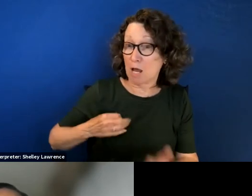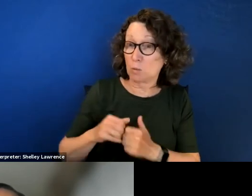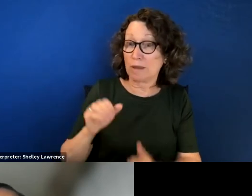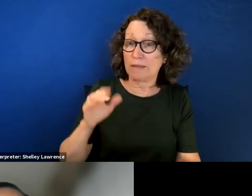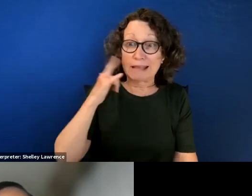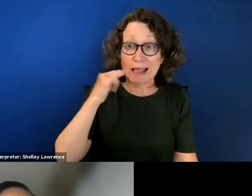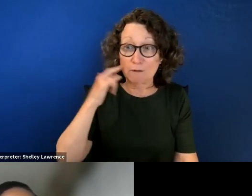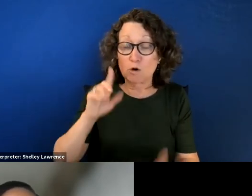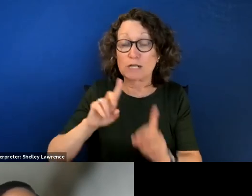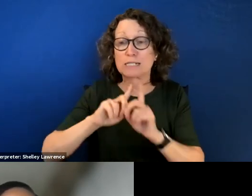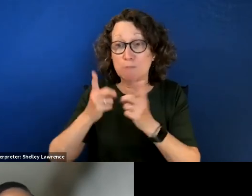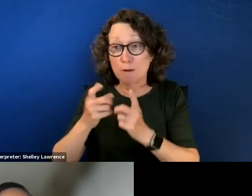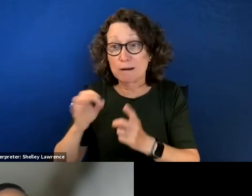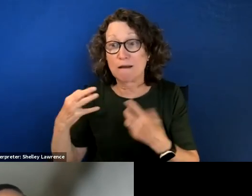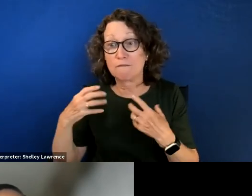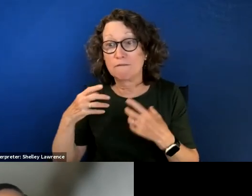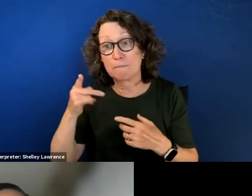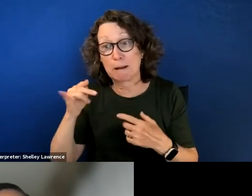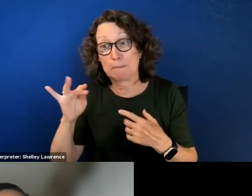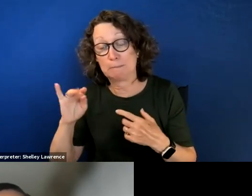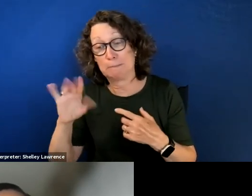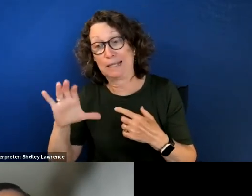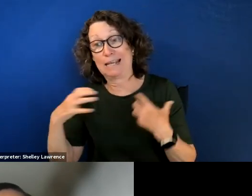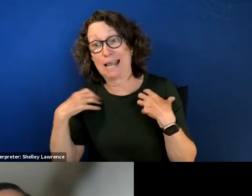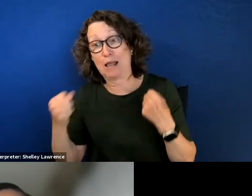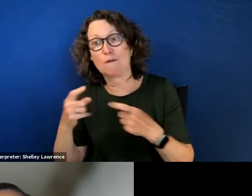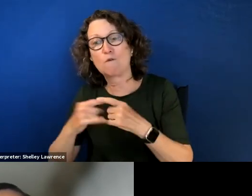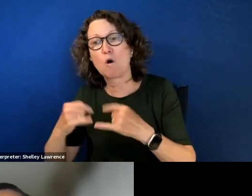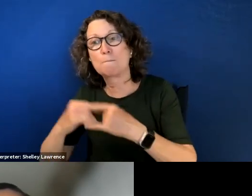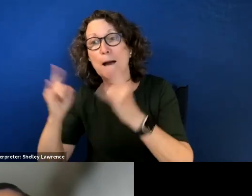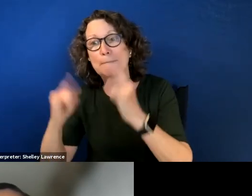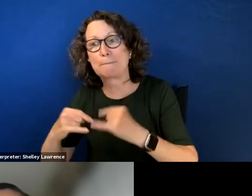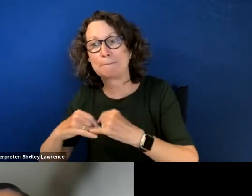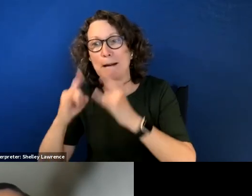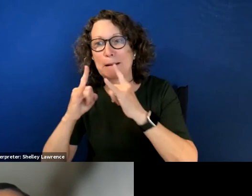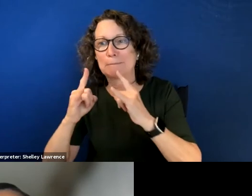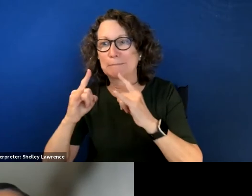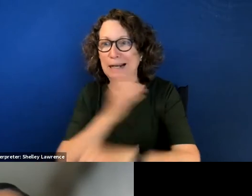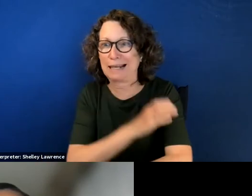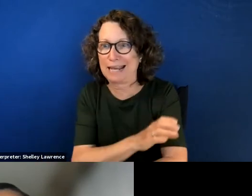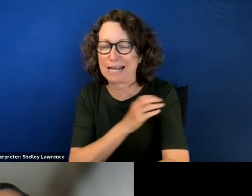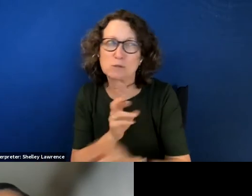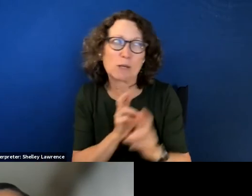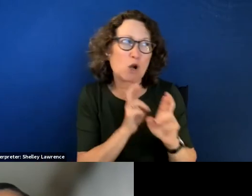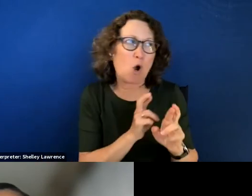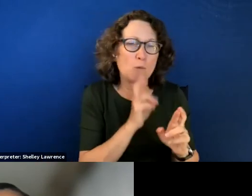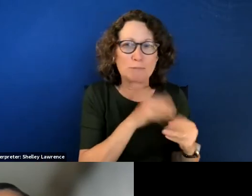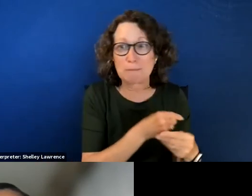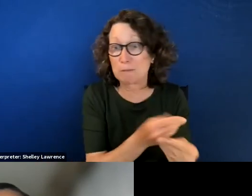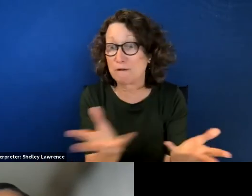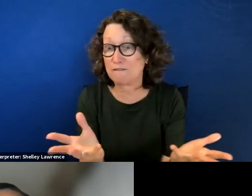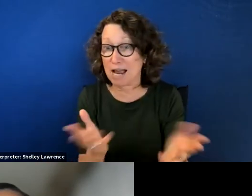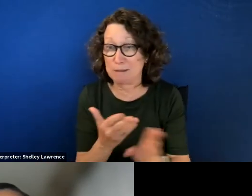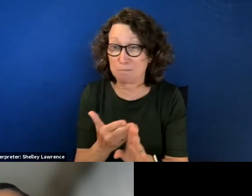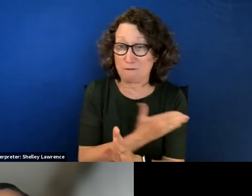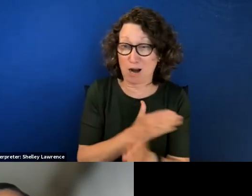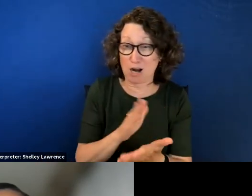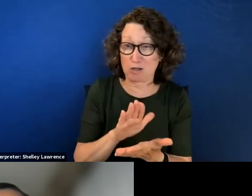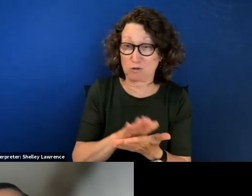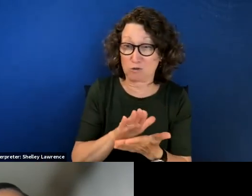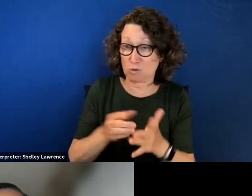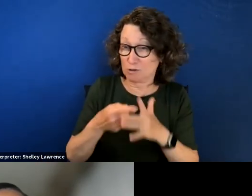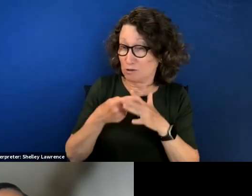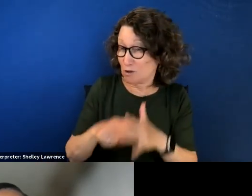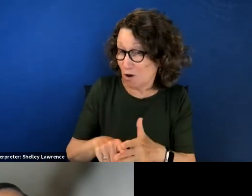Department of Public Health for pop-up clinics. We had hoped to be able to provide those prior to the start of